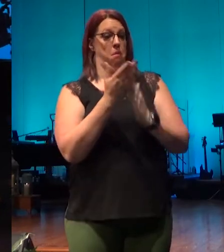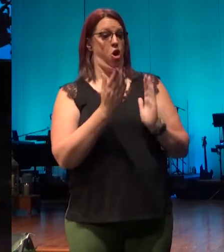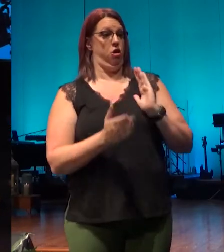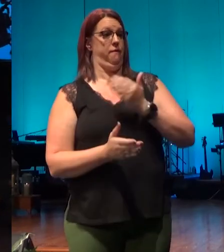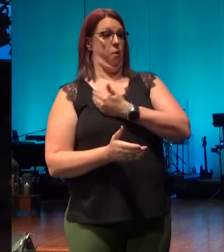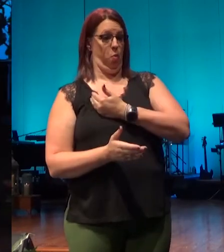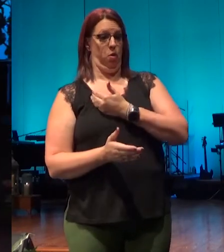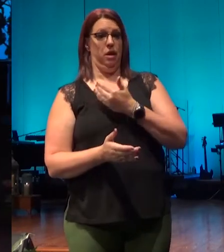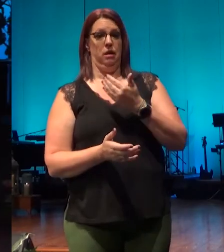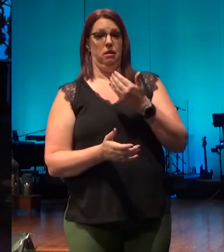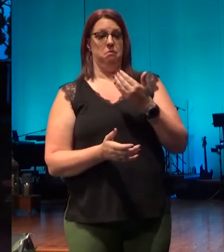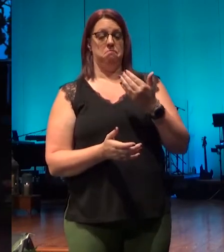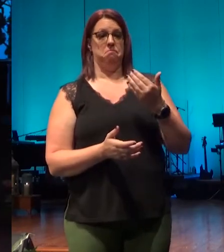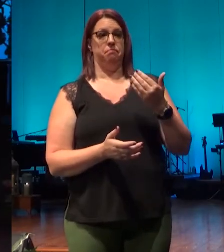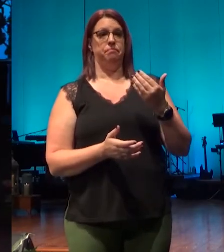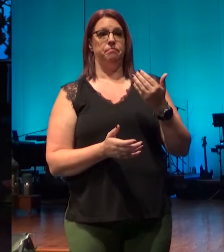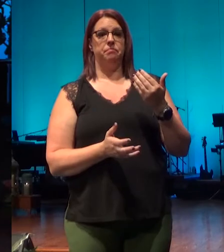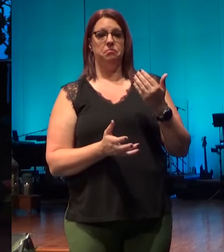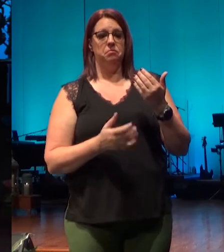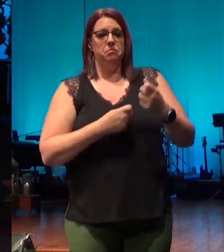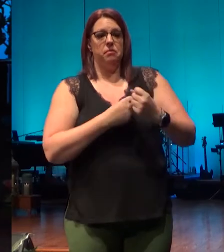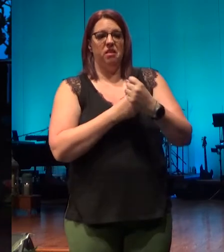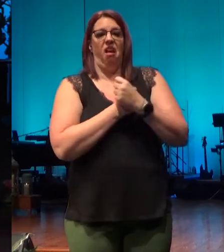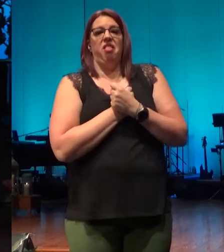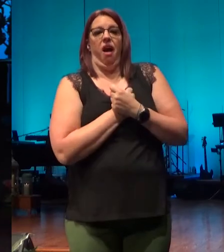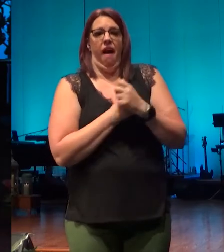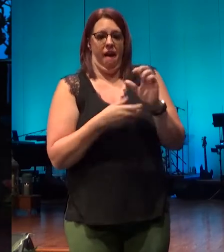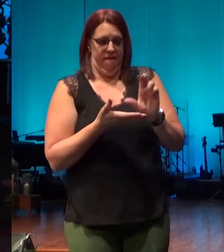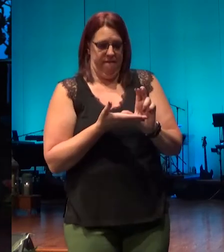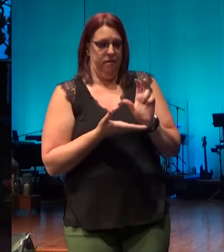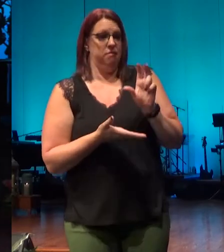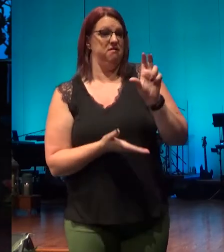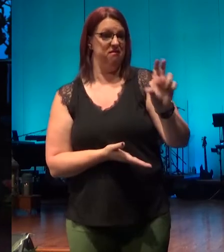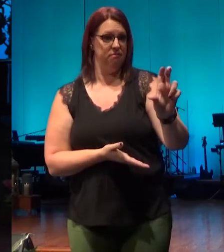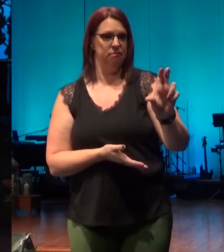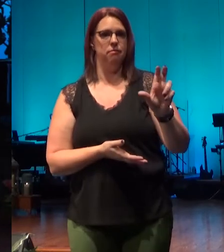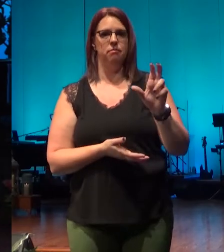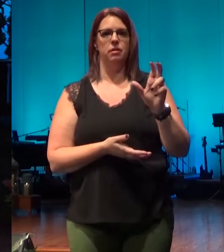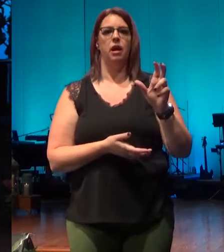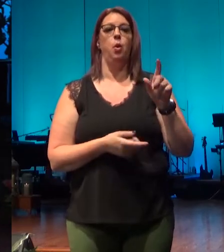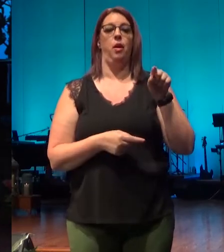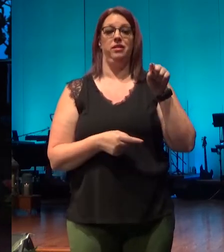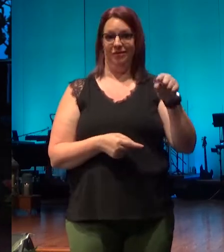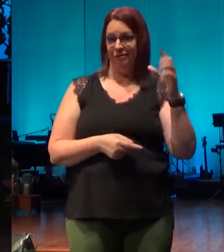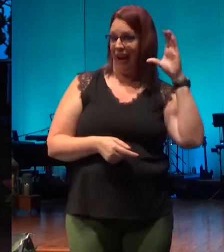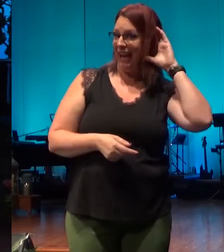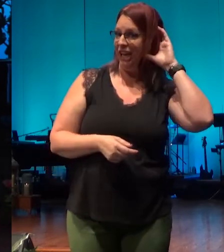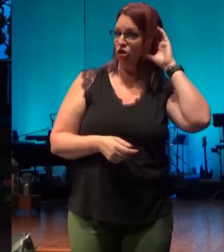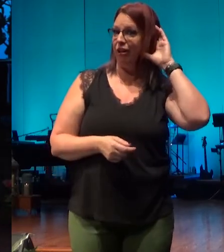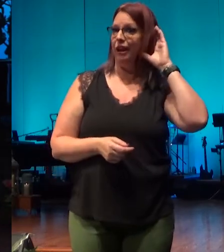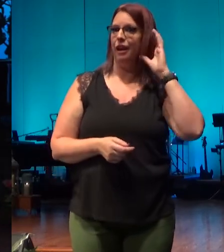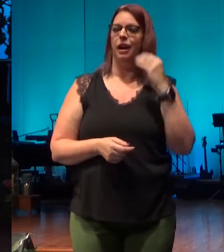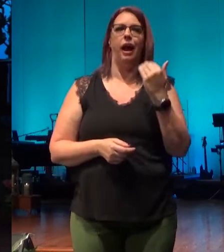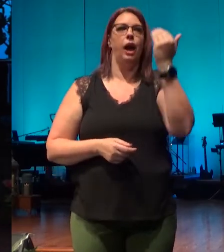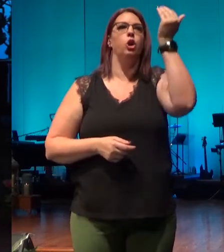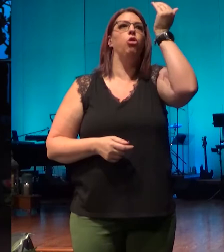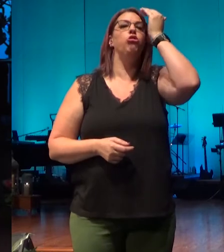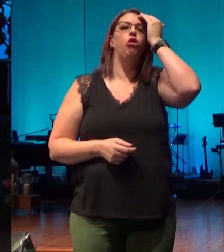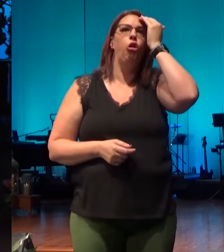to give each other input. So when someone is giving us input or advice and we're hearing it, I know because of